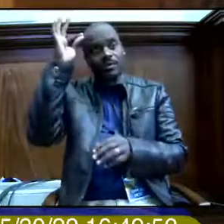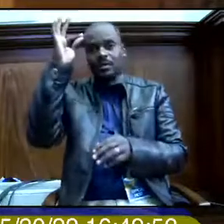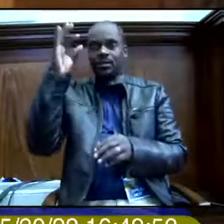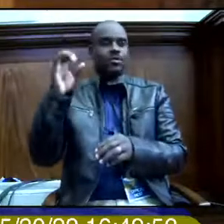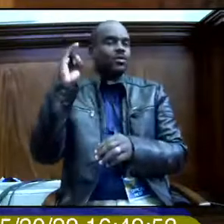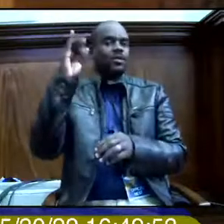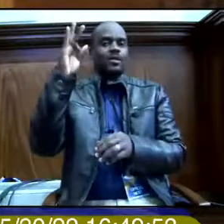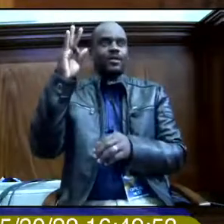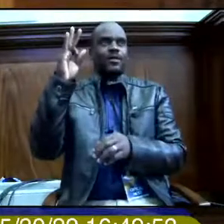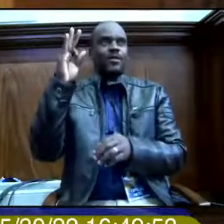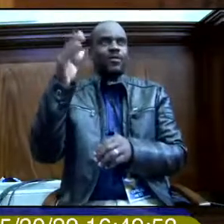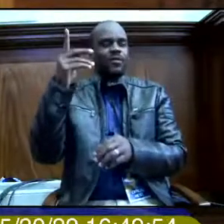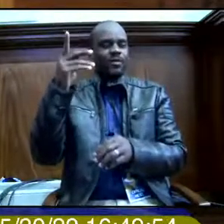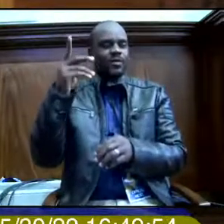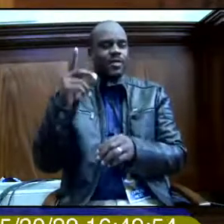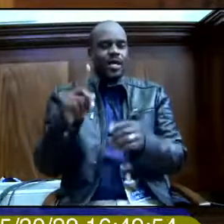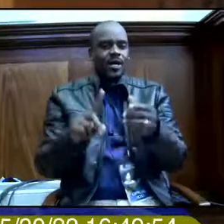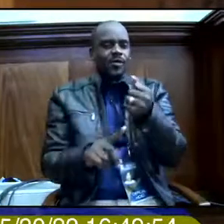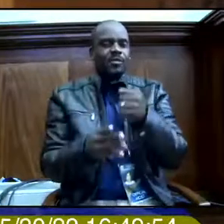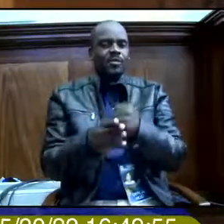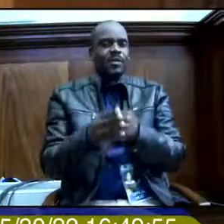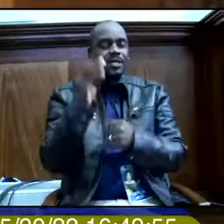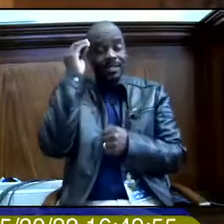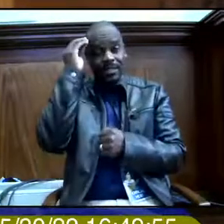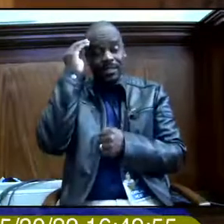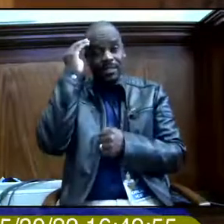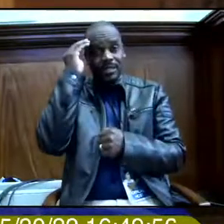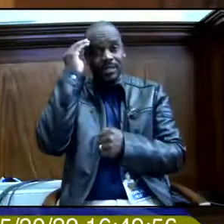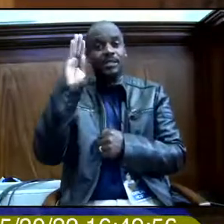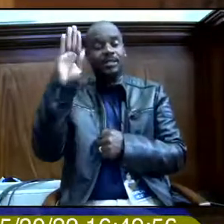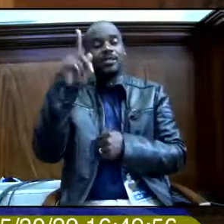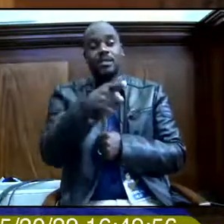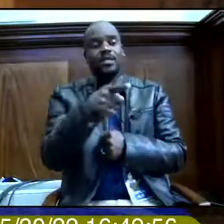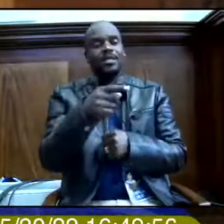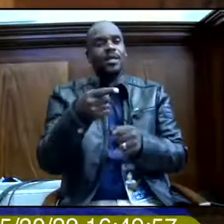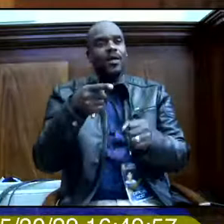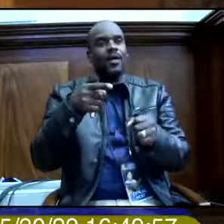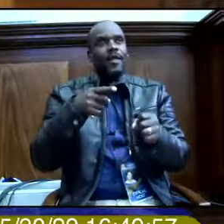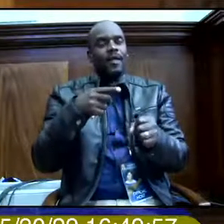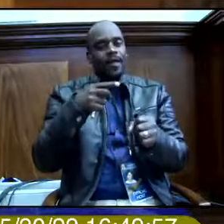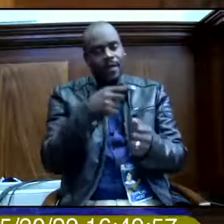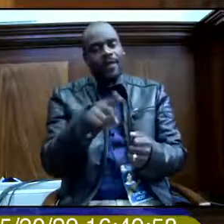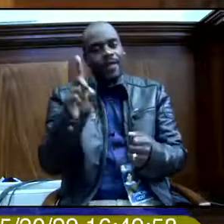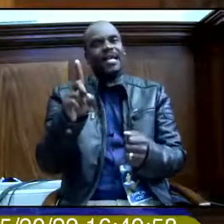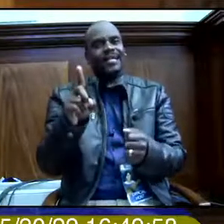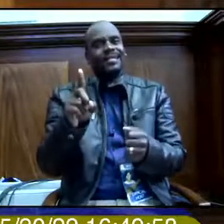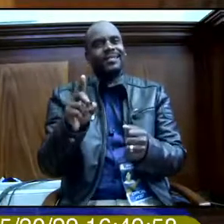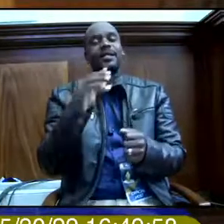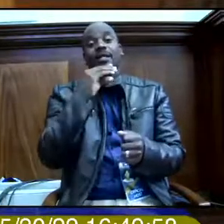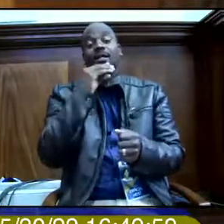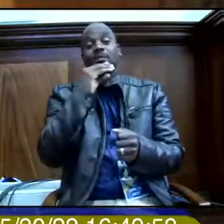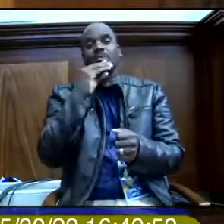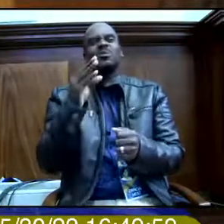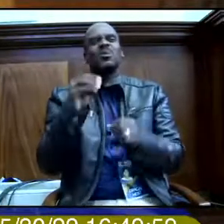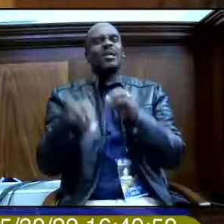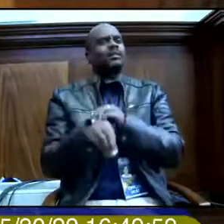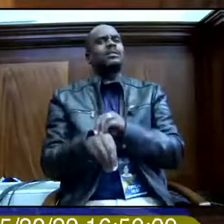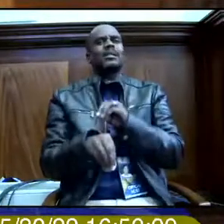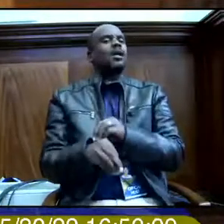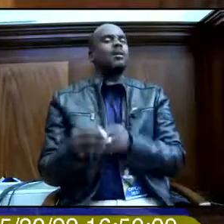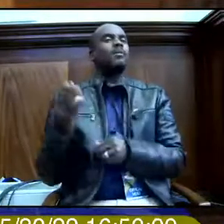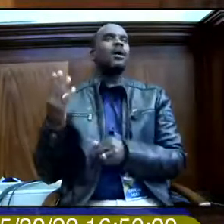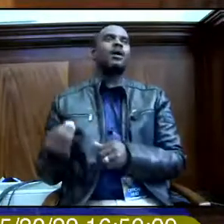get municipalities right then it means we are in trouble so what we are going to do is to group